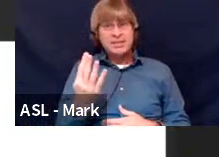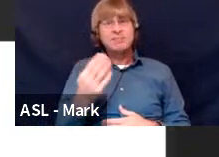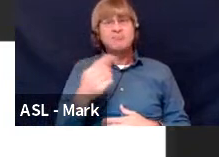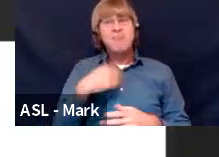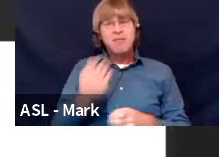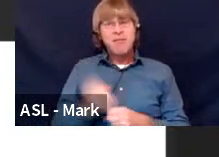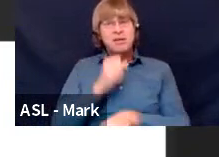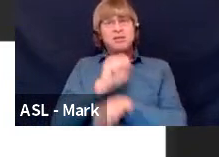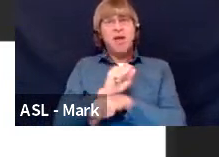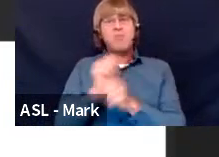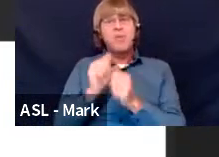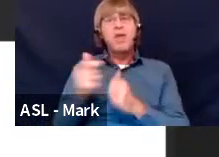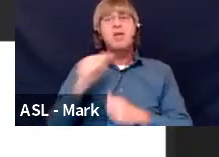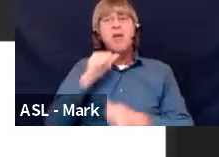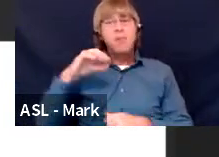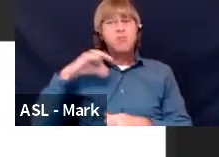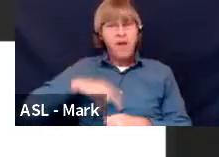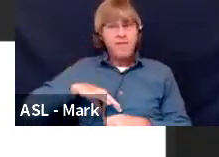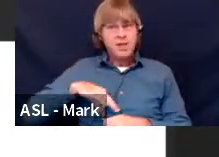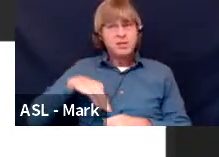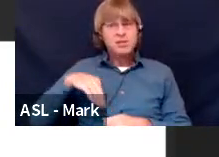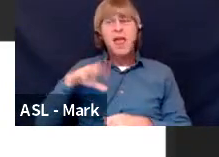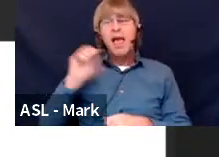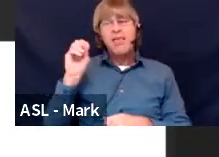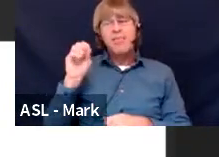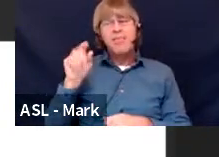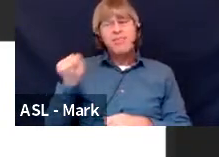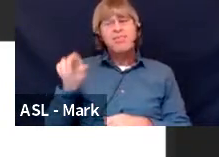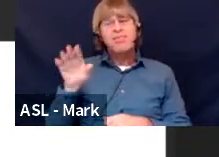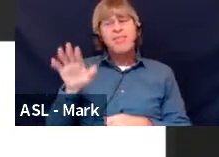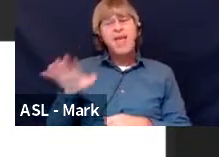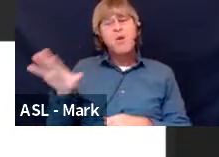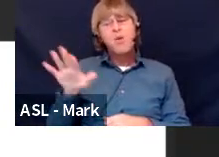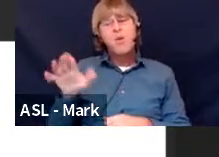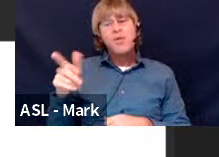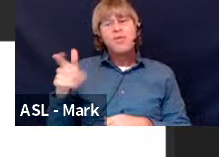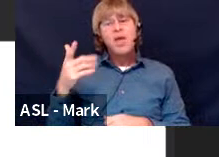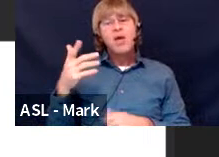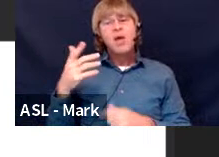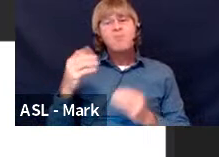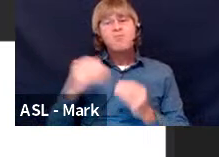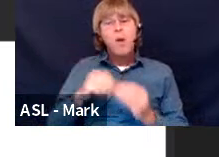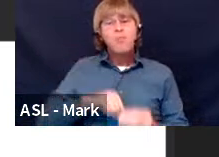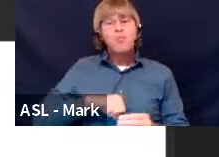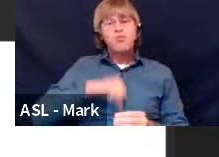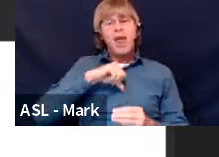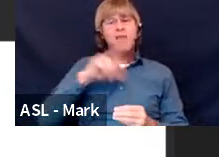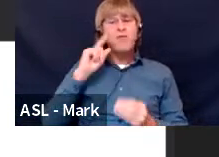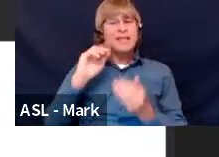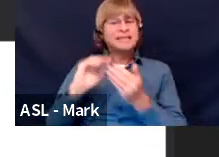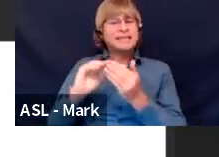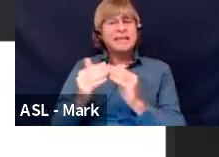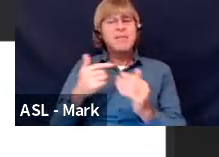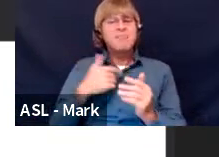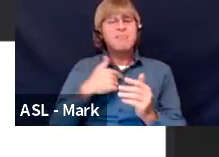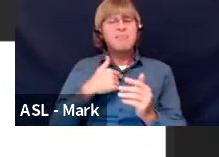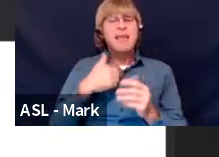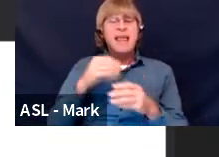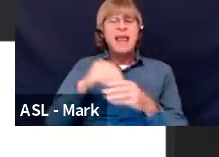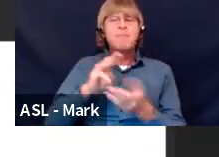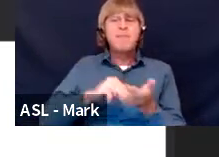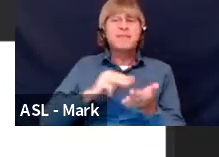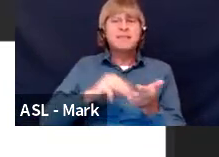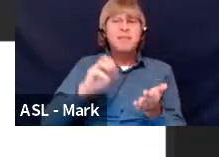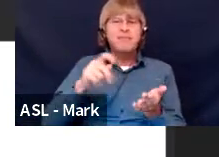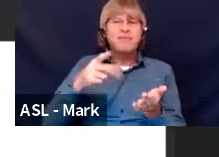this job with a nonprofit, and they were about having pride for the city. I'm based in Memphis, Tennessee.